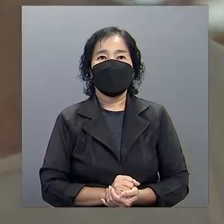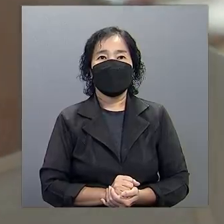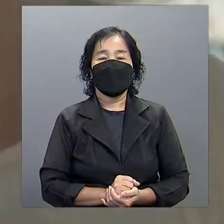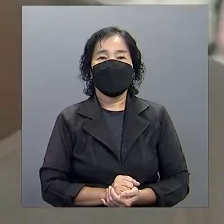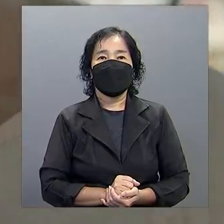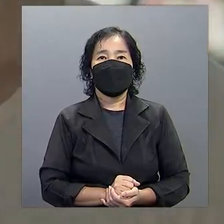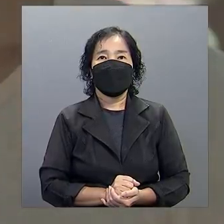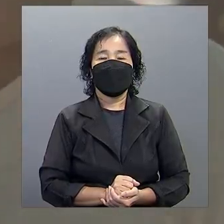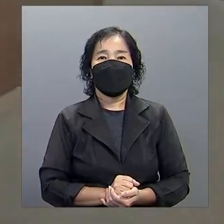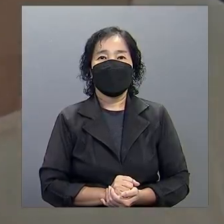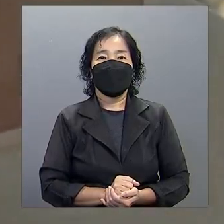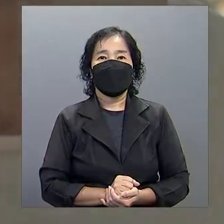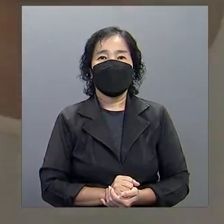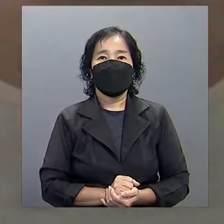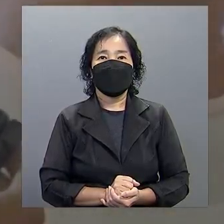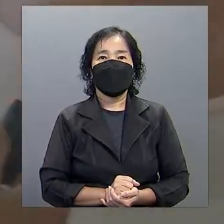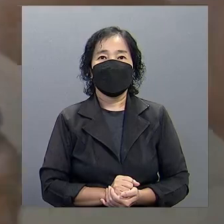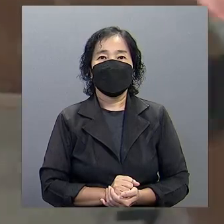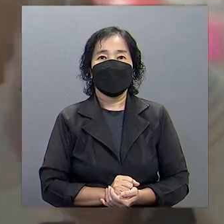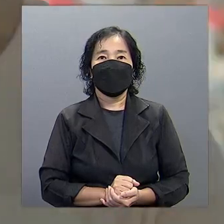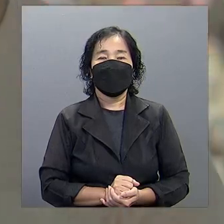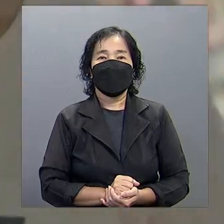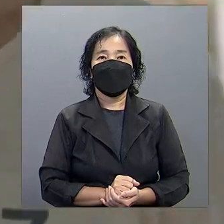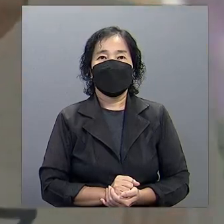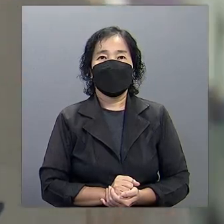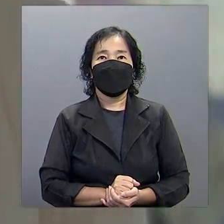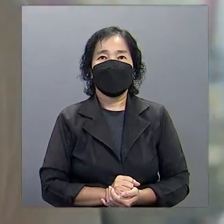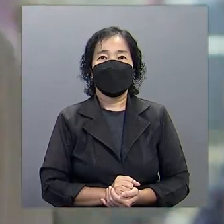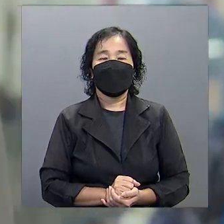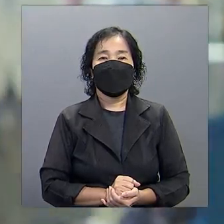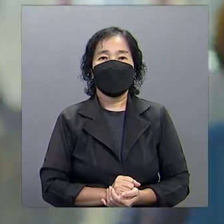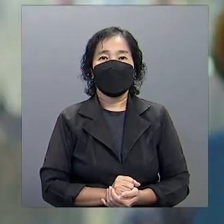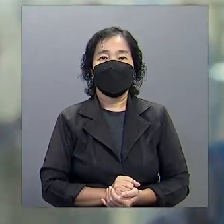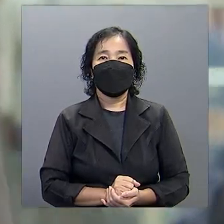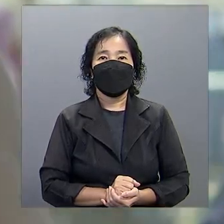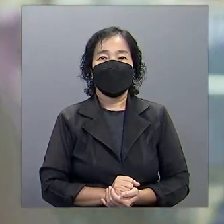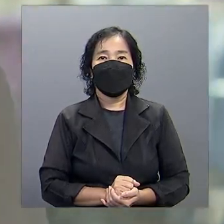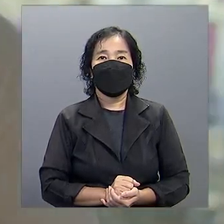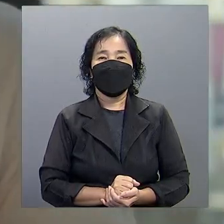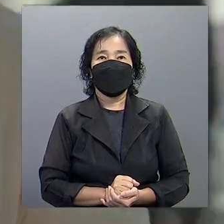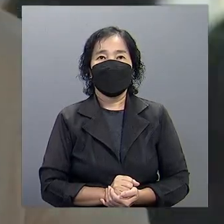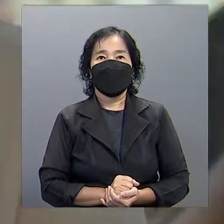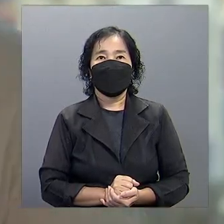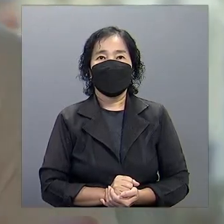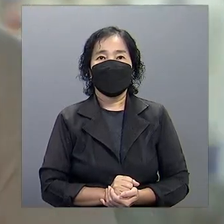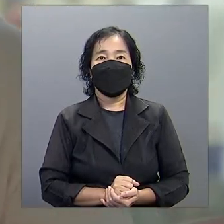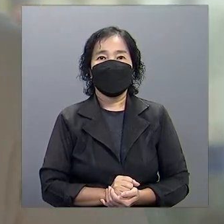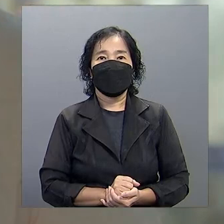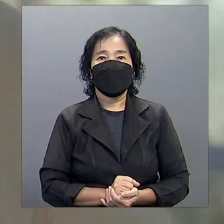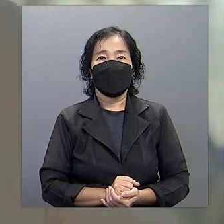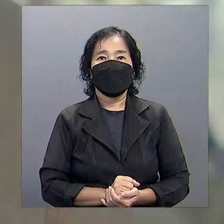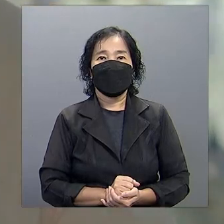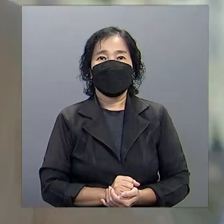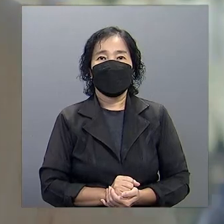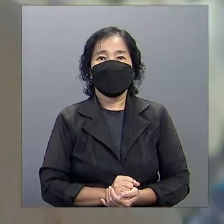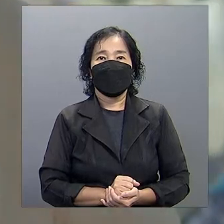didn't read about this one, but I think about maybe like touchable or air or something. But I don't read because I already tired with the